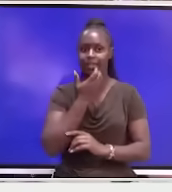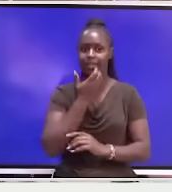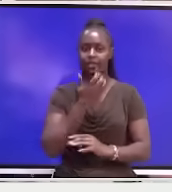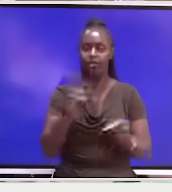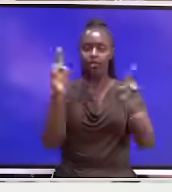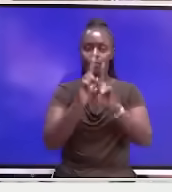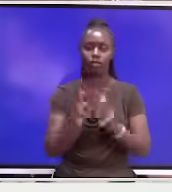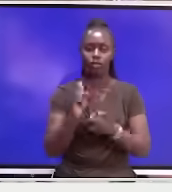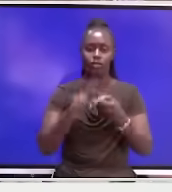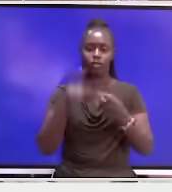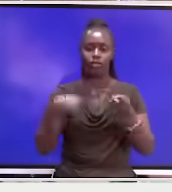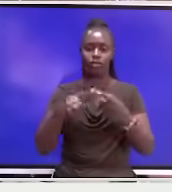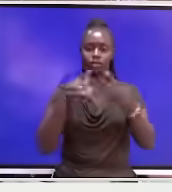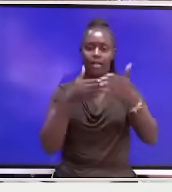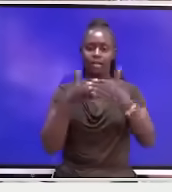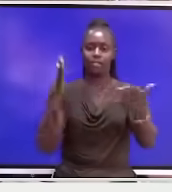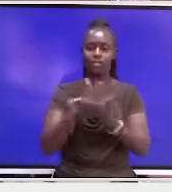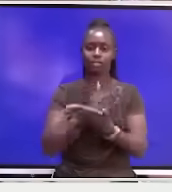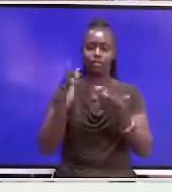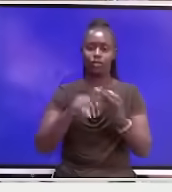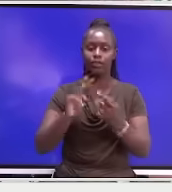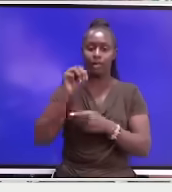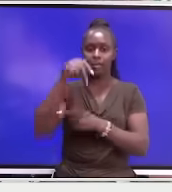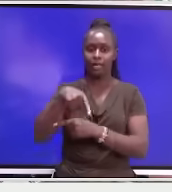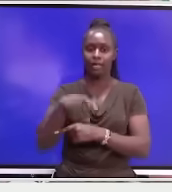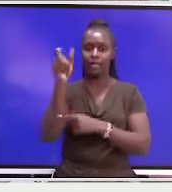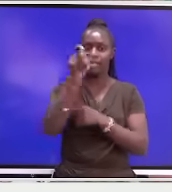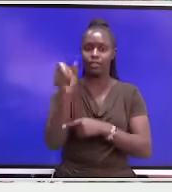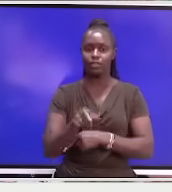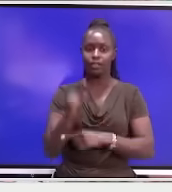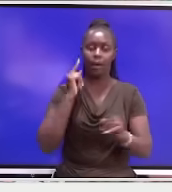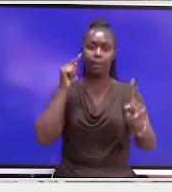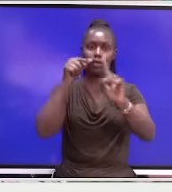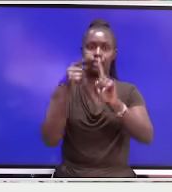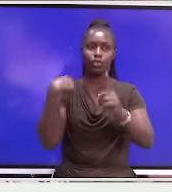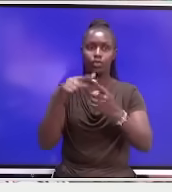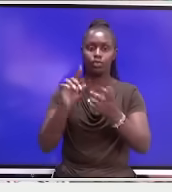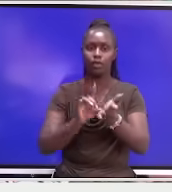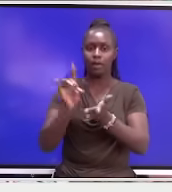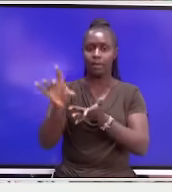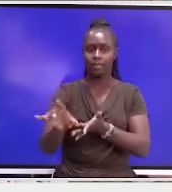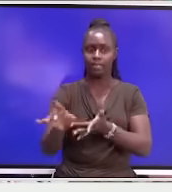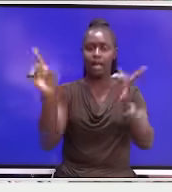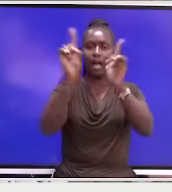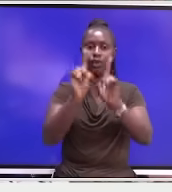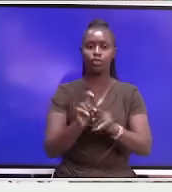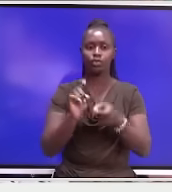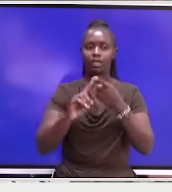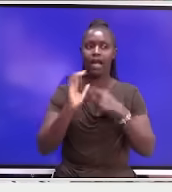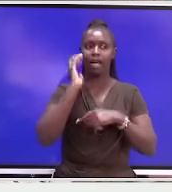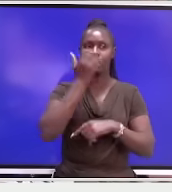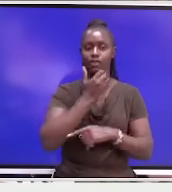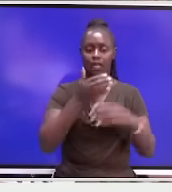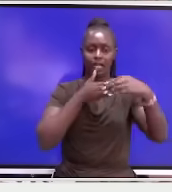launching a broadside against a section of MPs in the region, plotting to impeach him. A fired-up Gachagua, leading